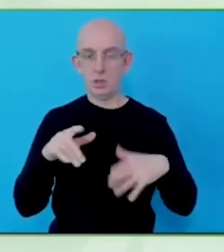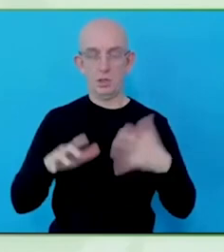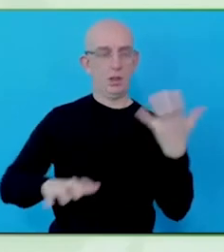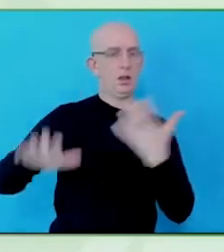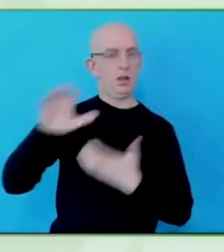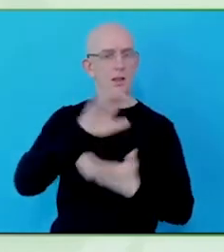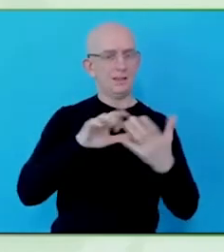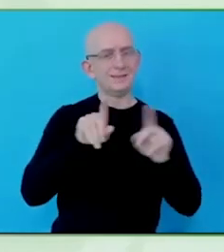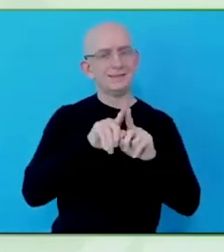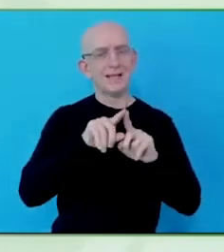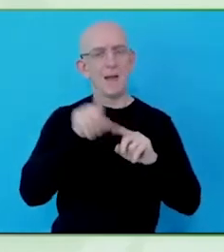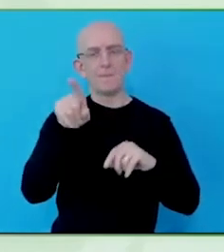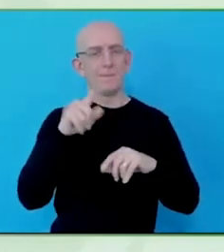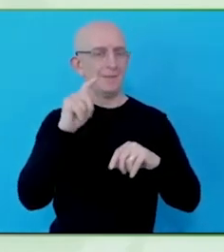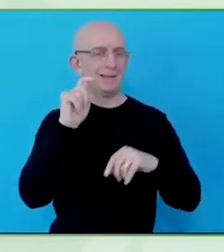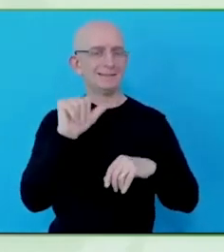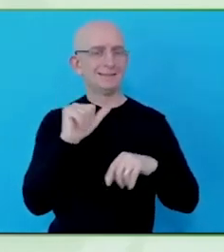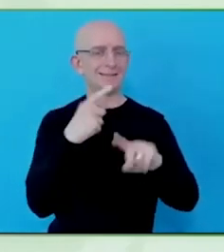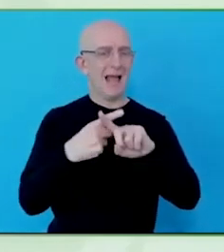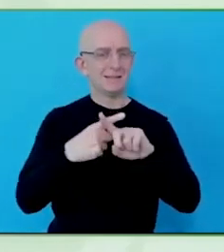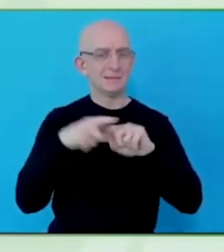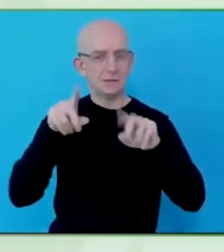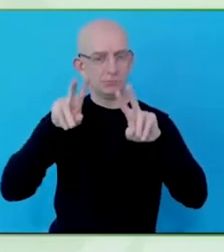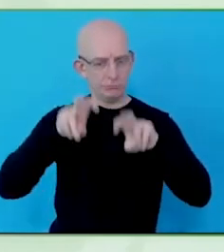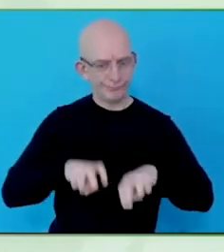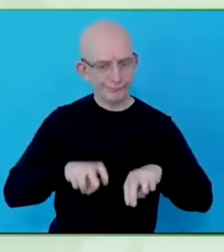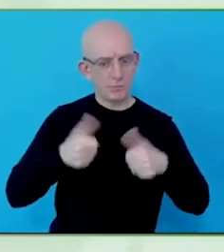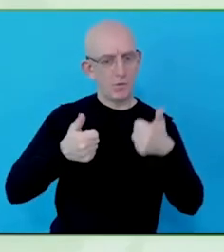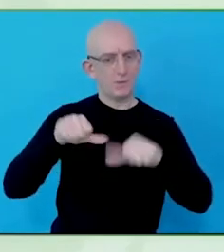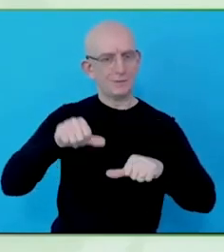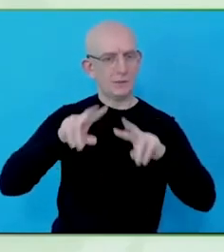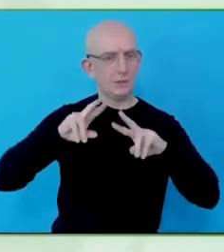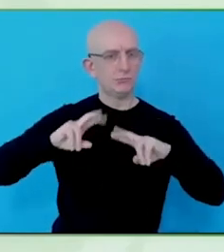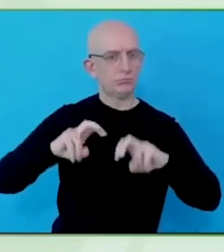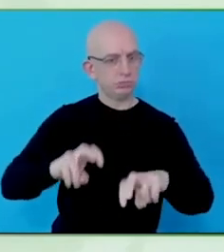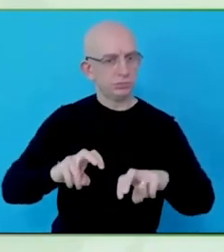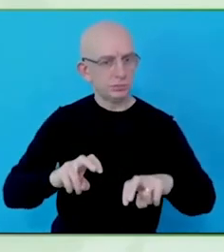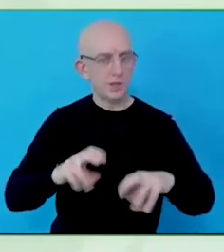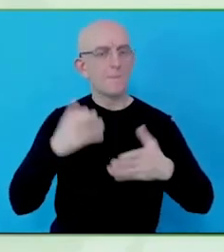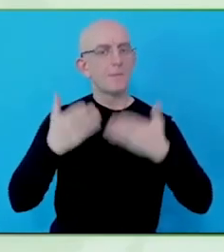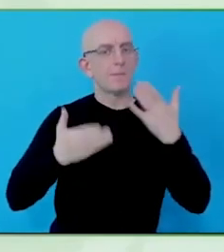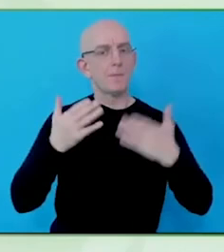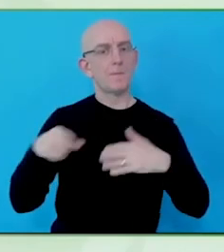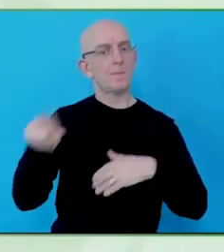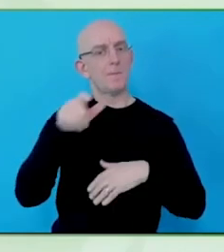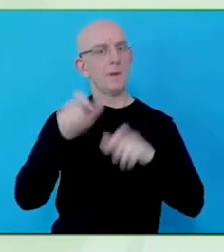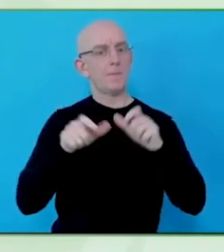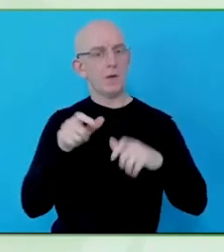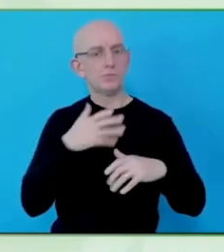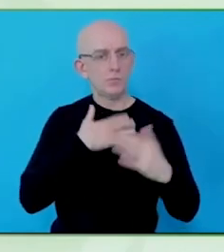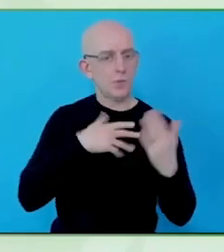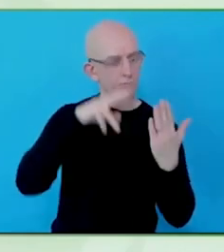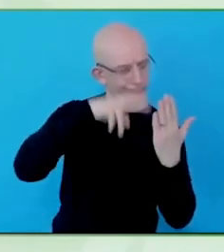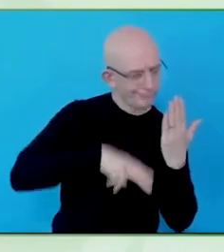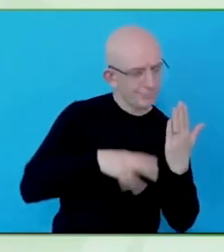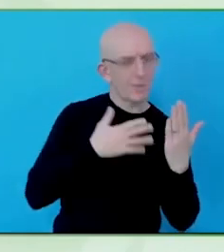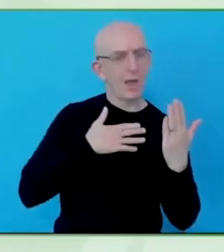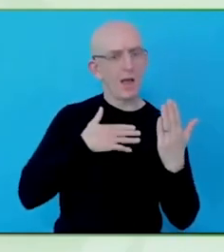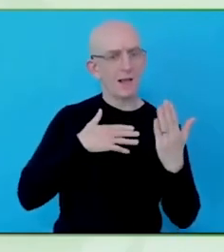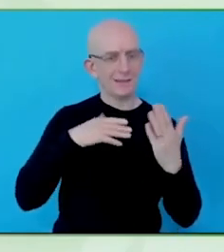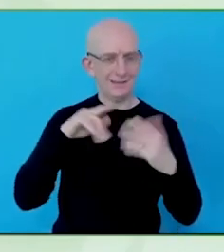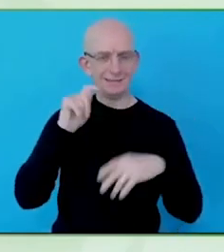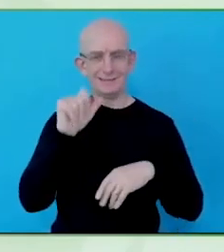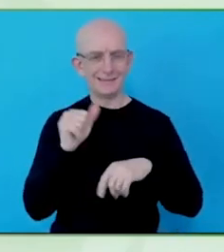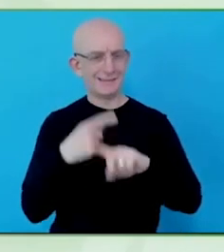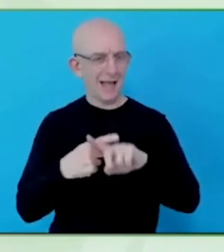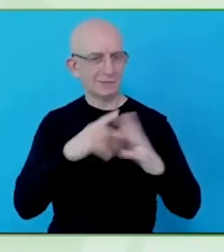use a cousin or uncle to do it, but certainly an organization needs an expert. And it's hard to tell the difference between these